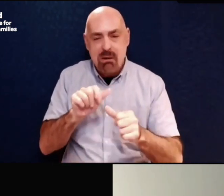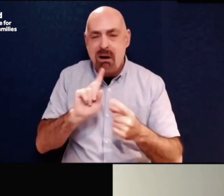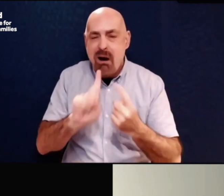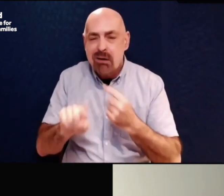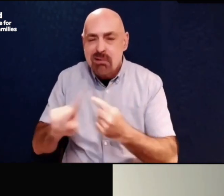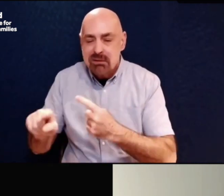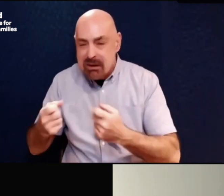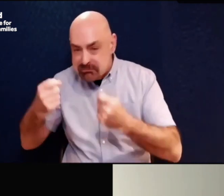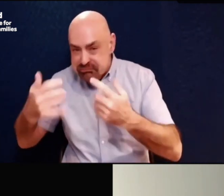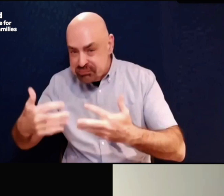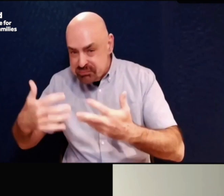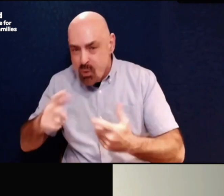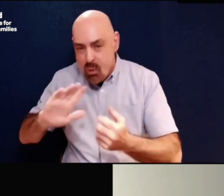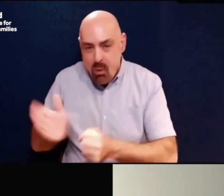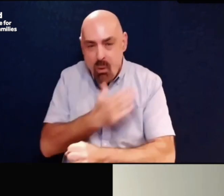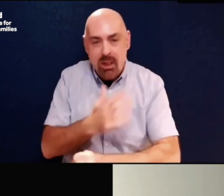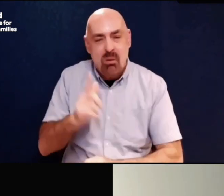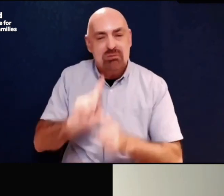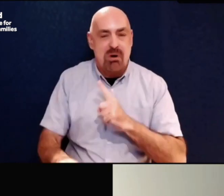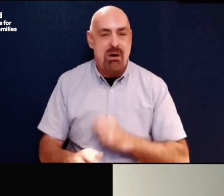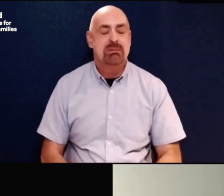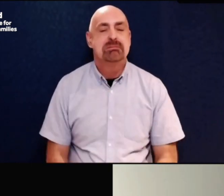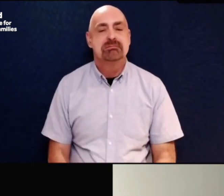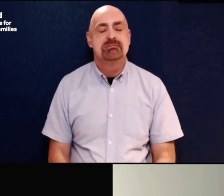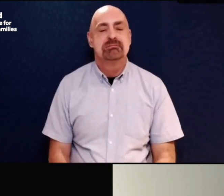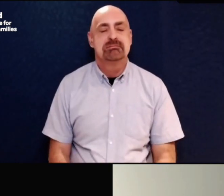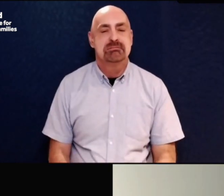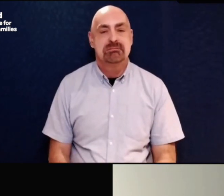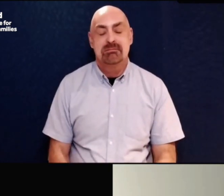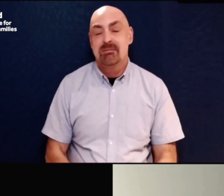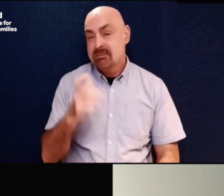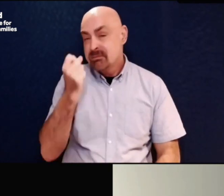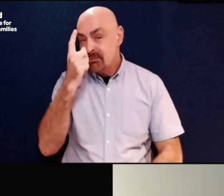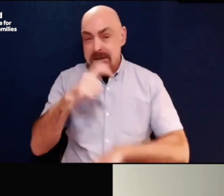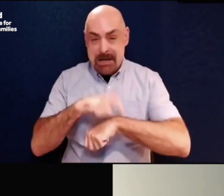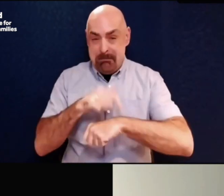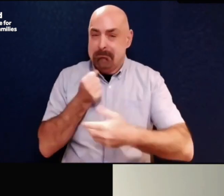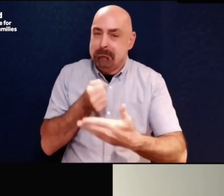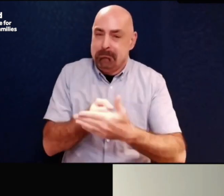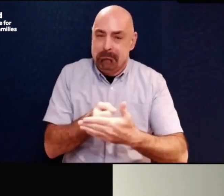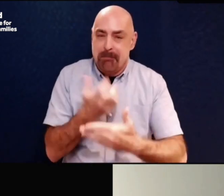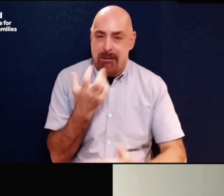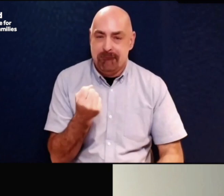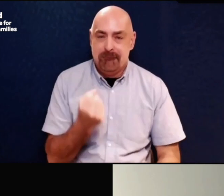as many as possible of these questions in the time that there is available.